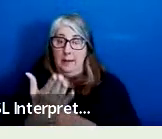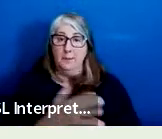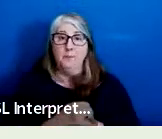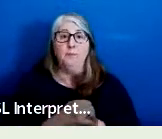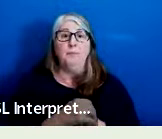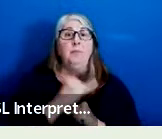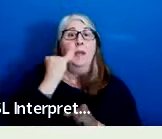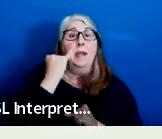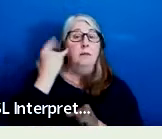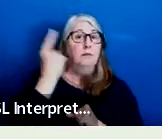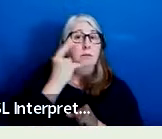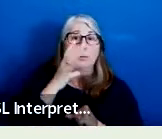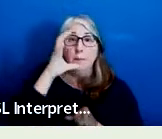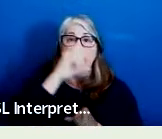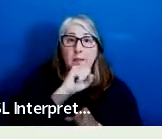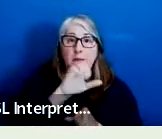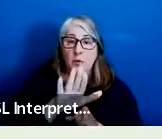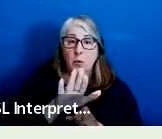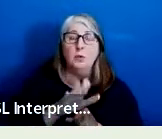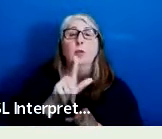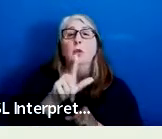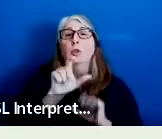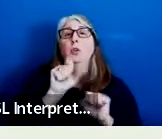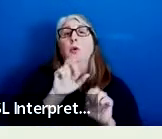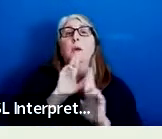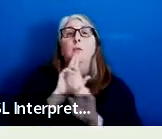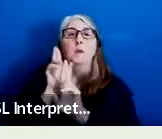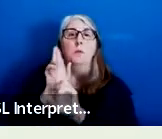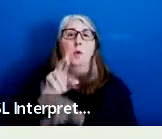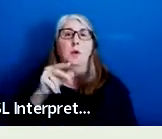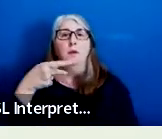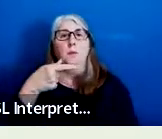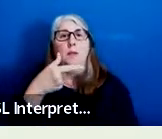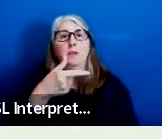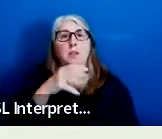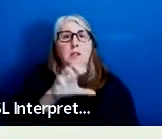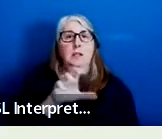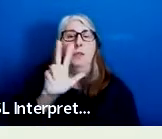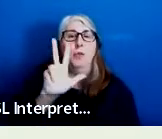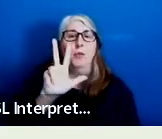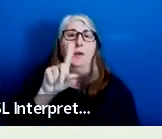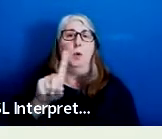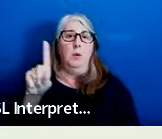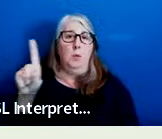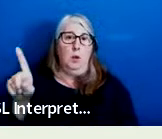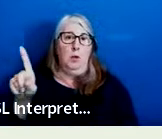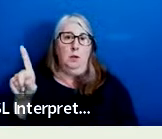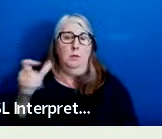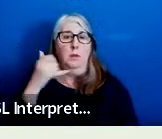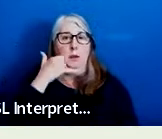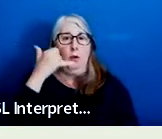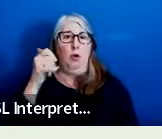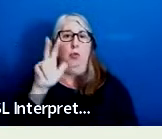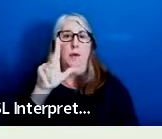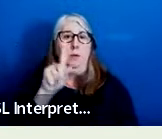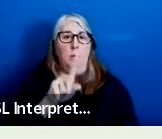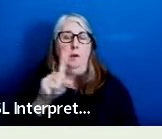missed collection, you are able to report that to PGC 311 by dialing